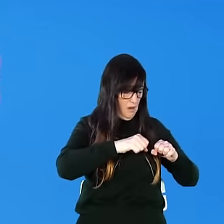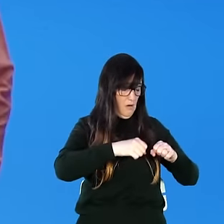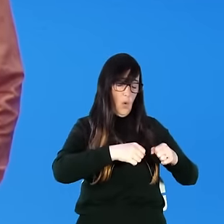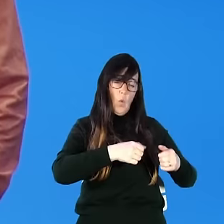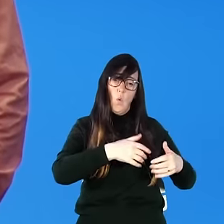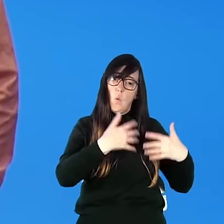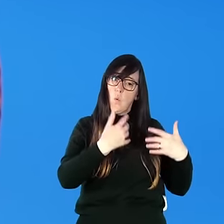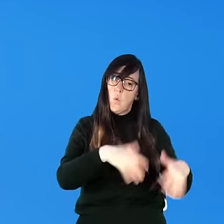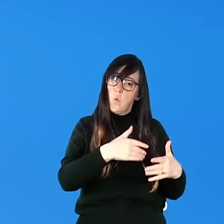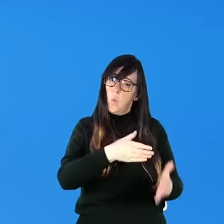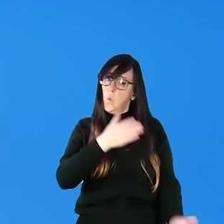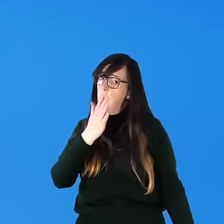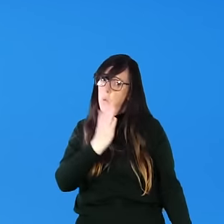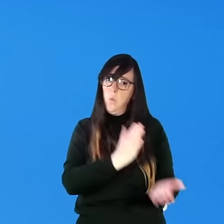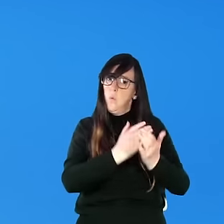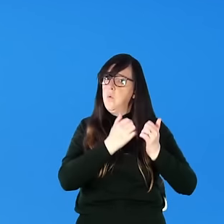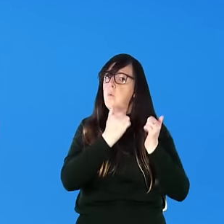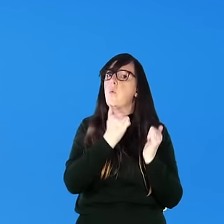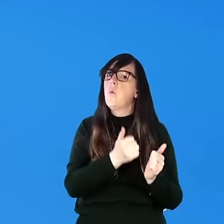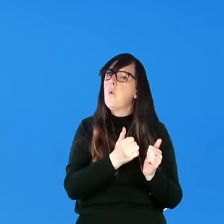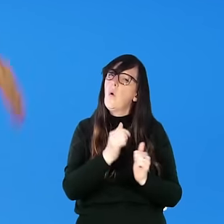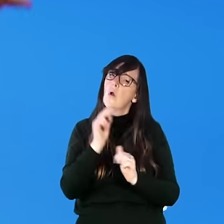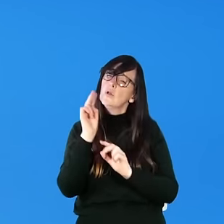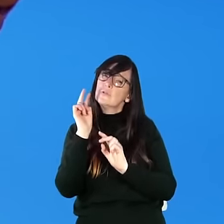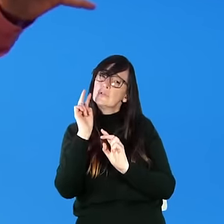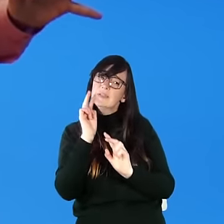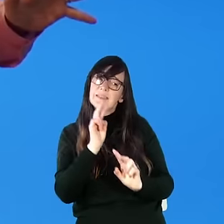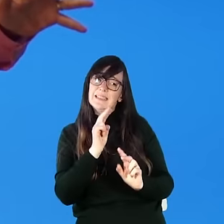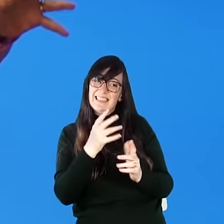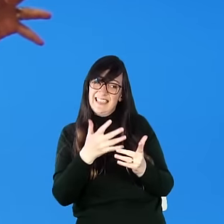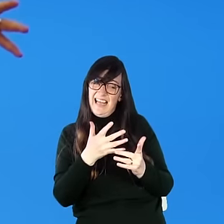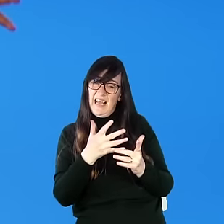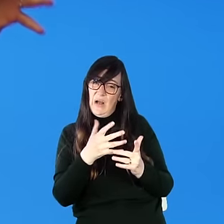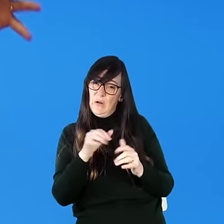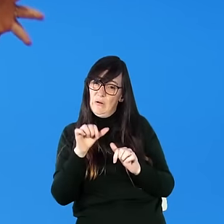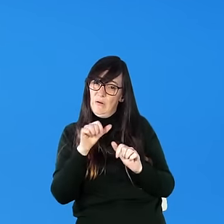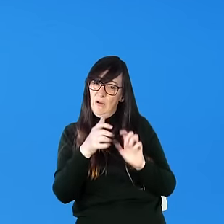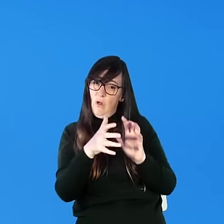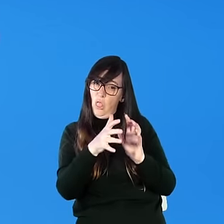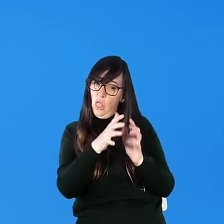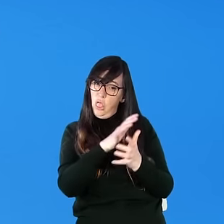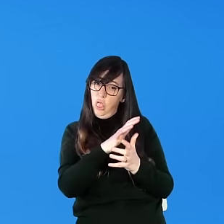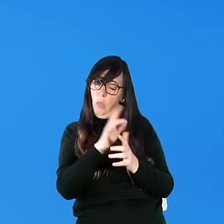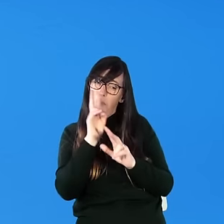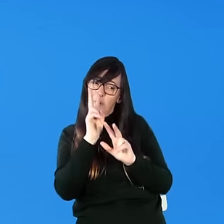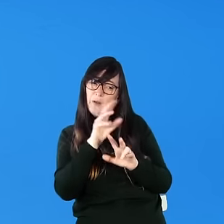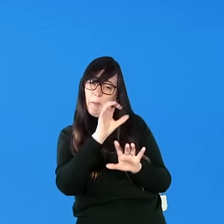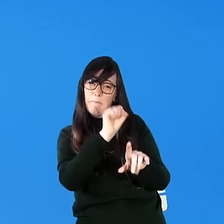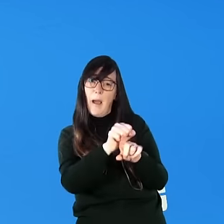has been marred by the fall, you can still perceive so much of its original glory.